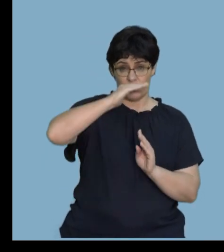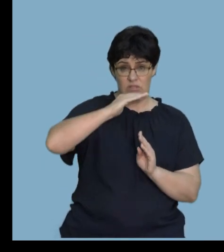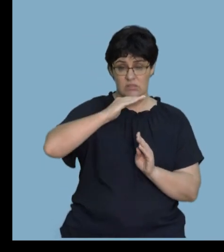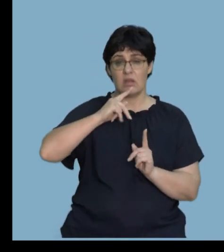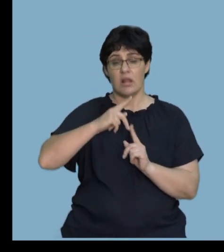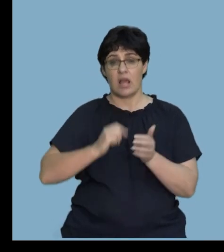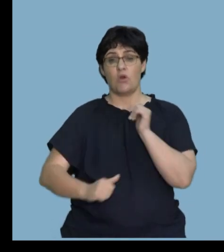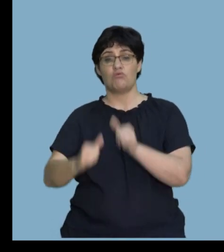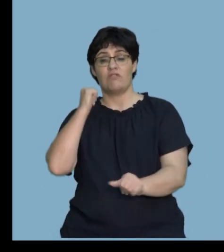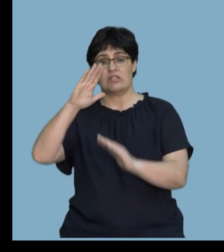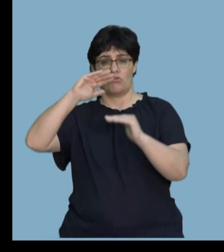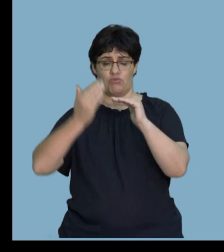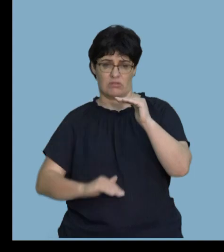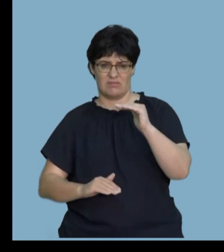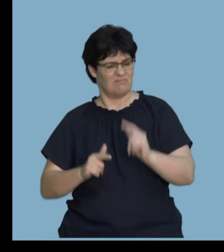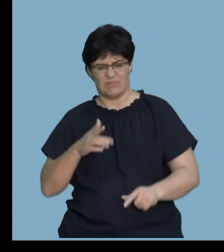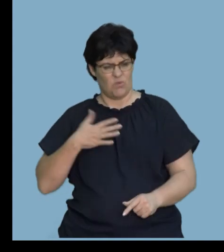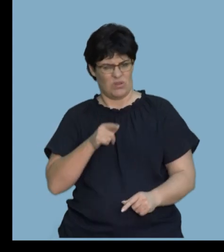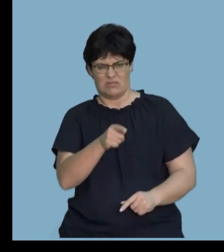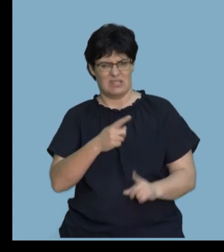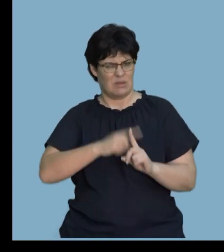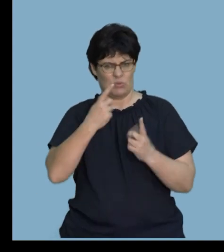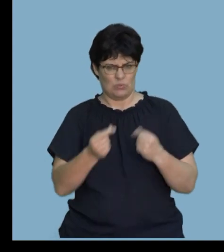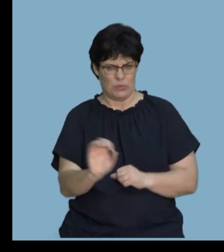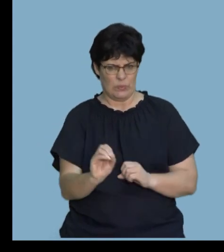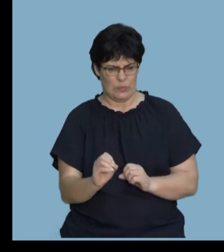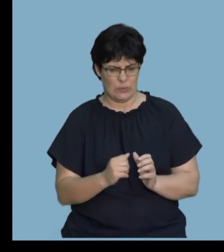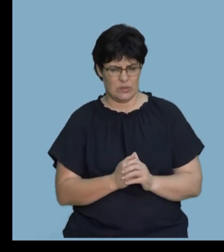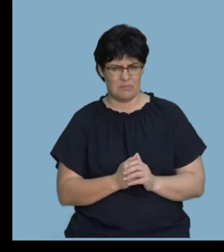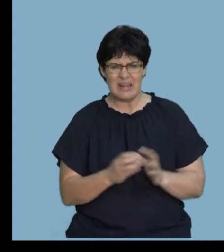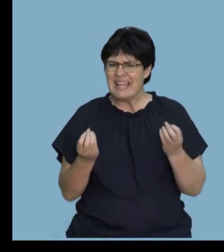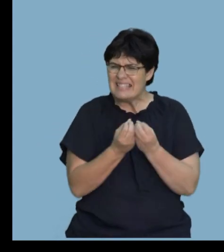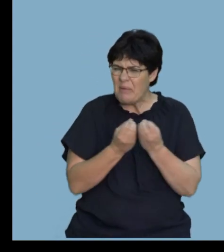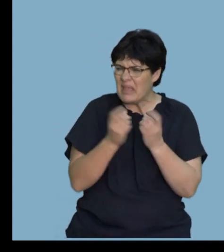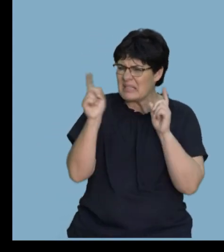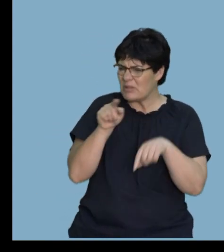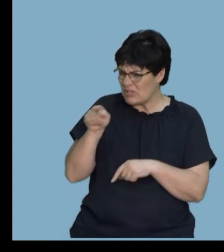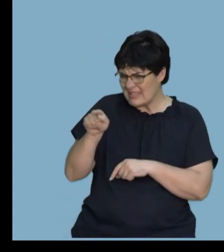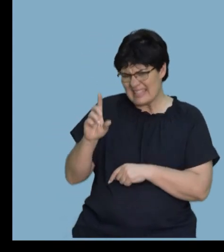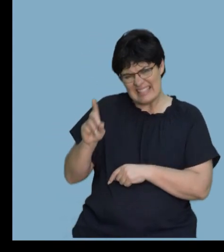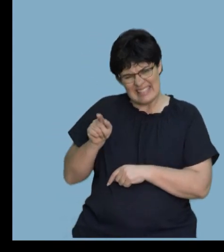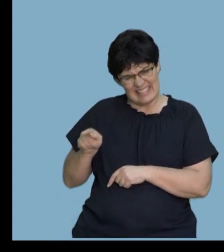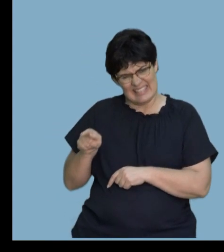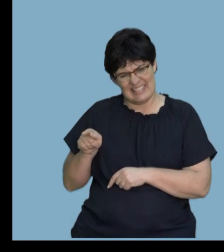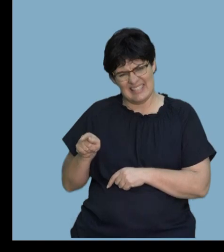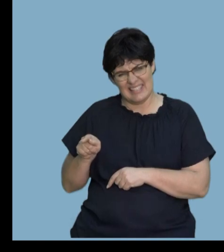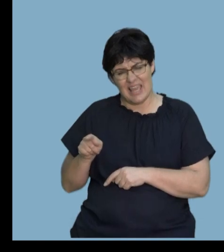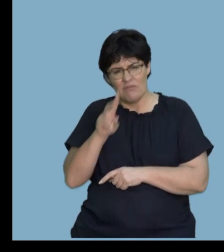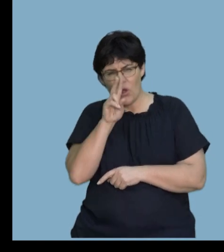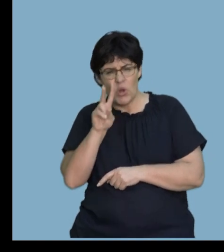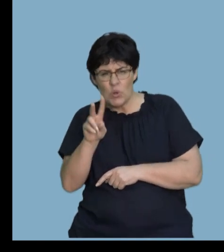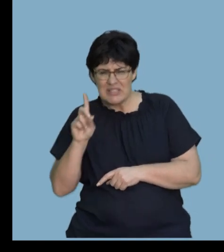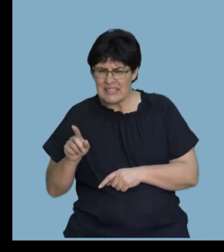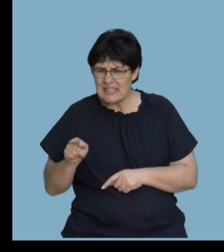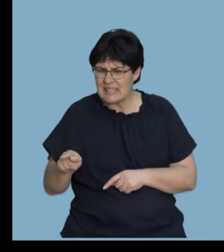of the reverse reaction decreases, which is not what temperature does, okay? But there's something special about option D, okay? If you look at